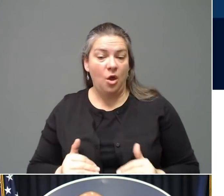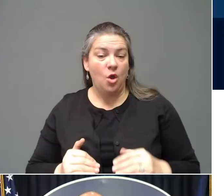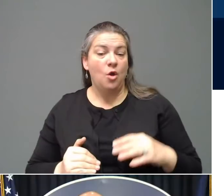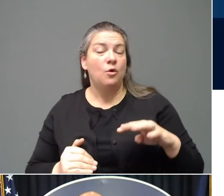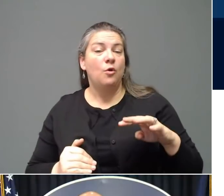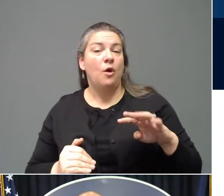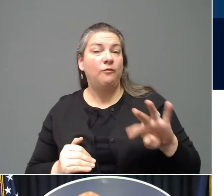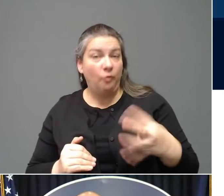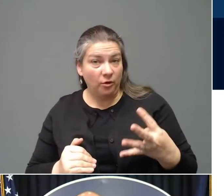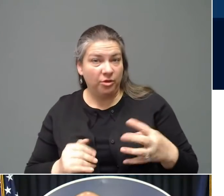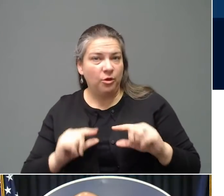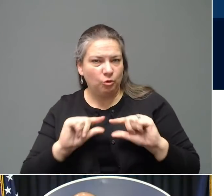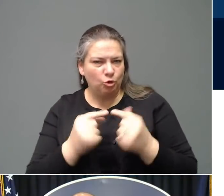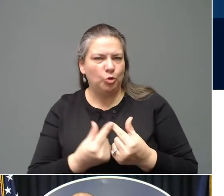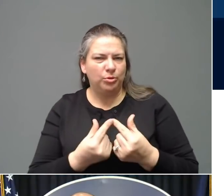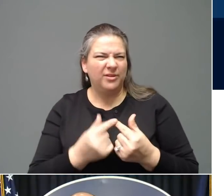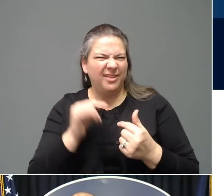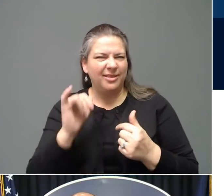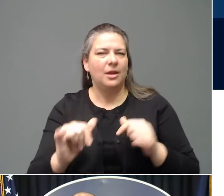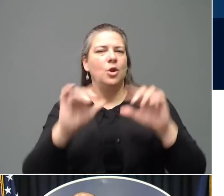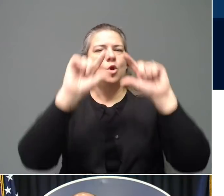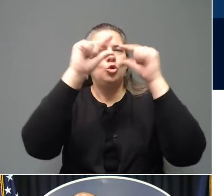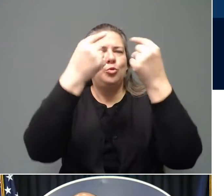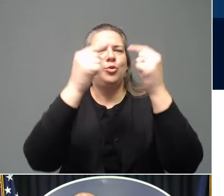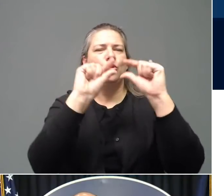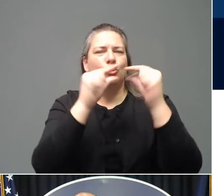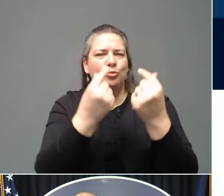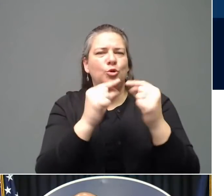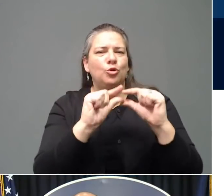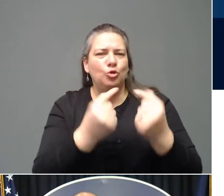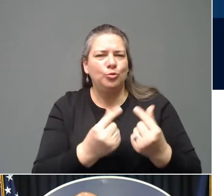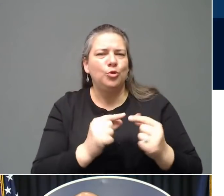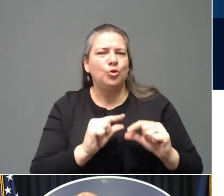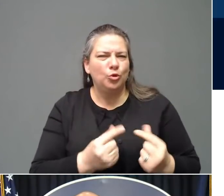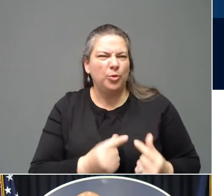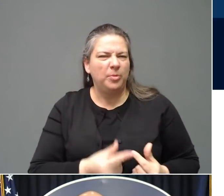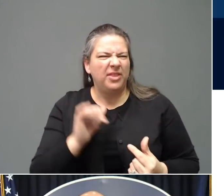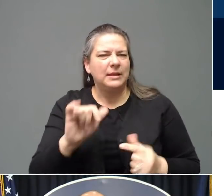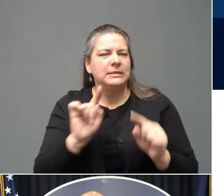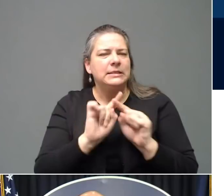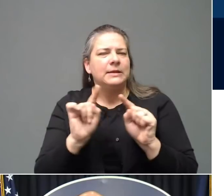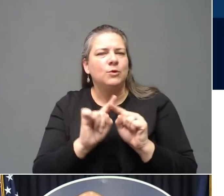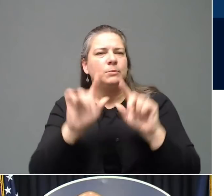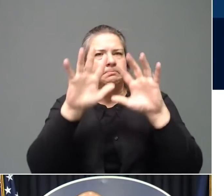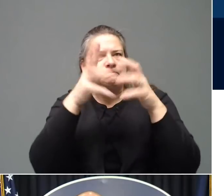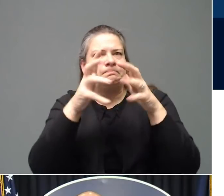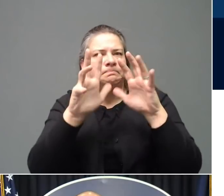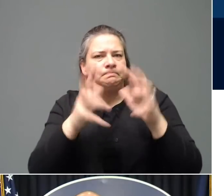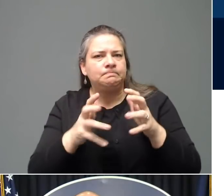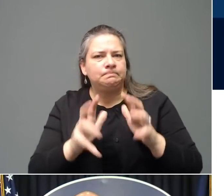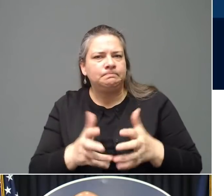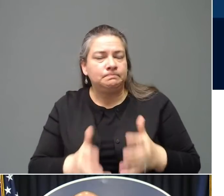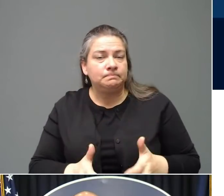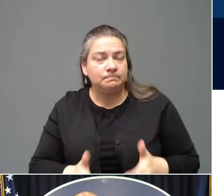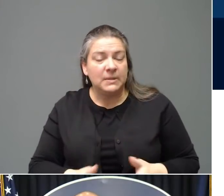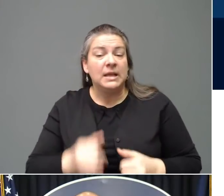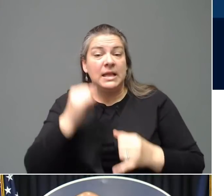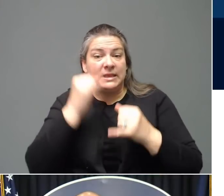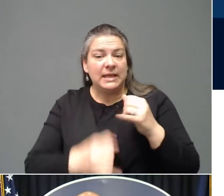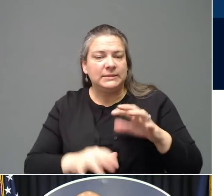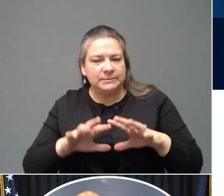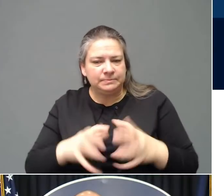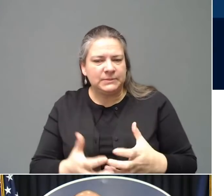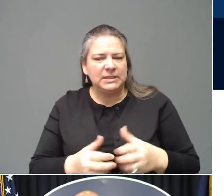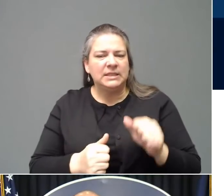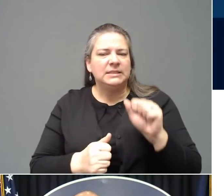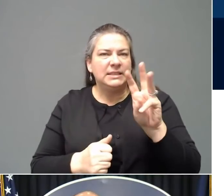tiering, where you go to people between 40 to 59 for phase 2, and then phase 3, it would be 16 to 39 years of